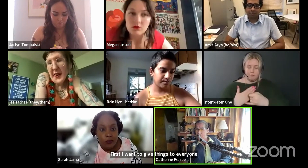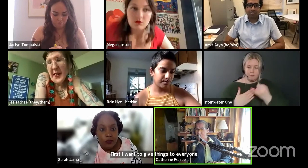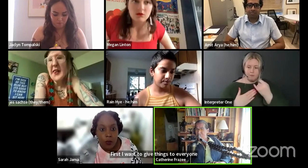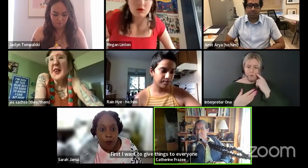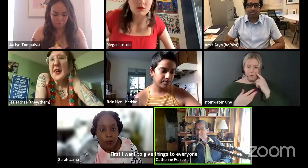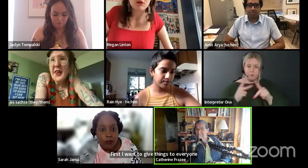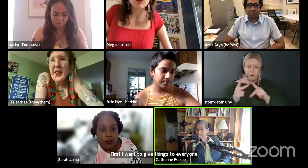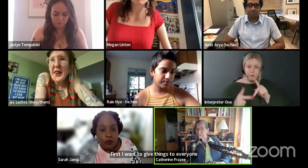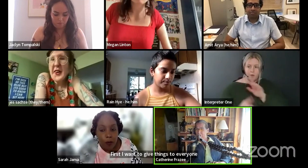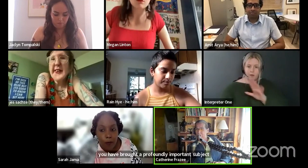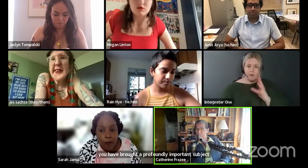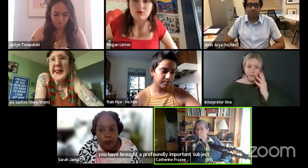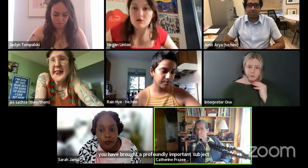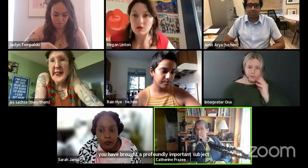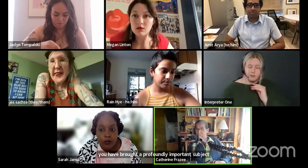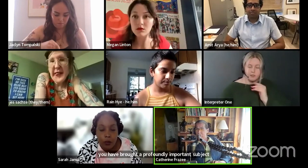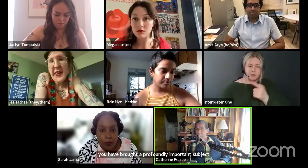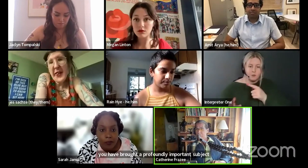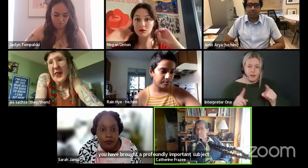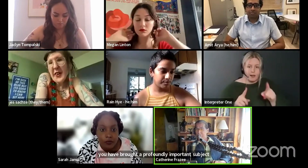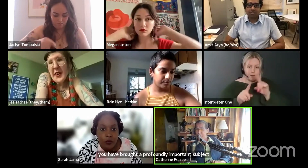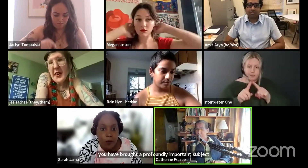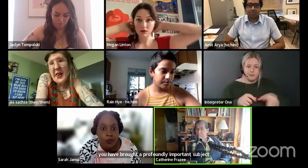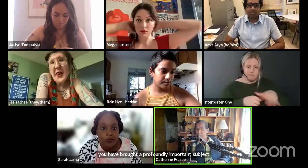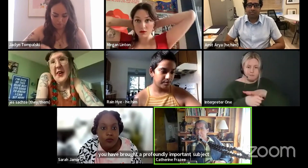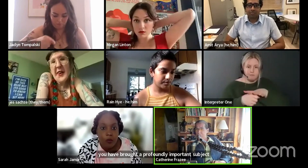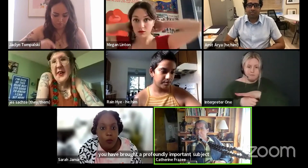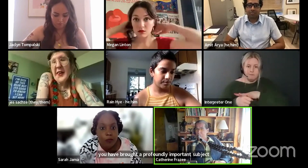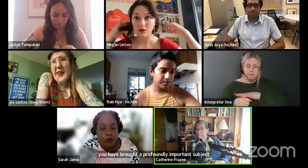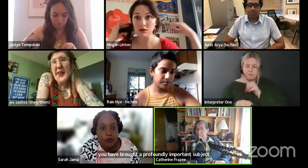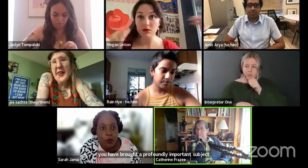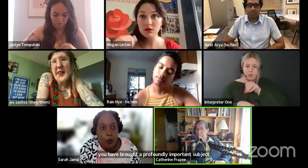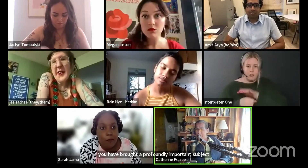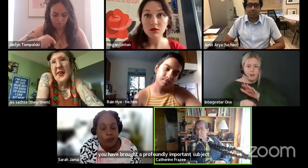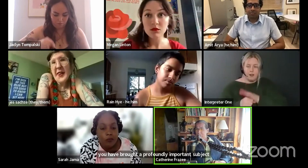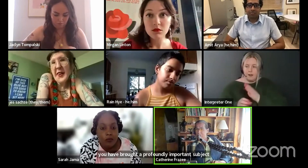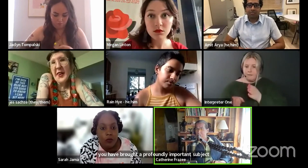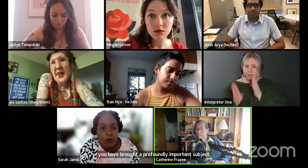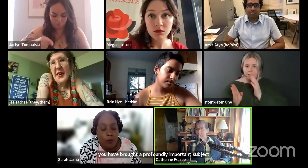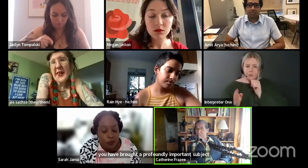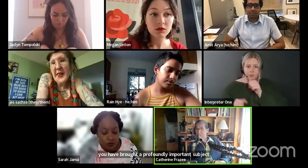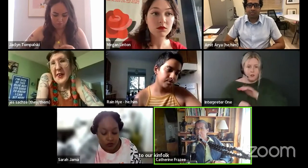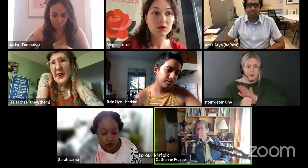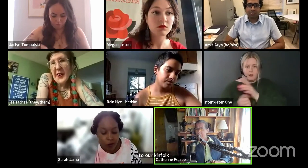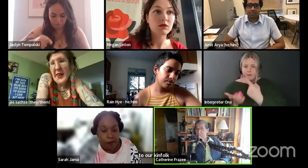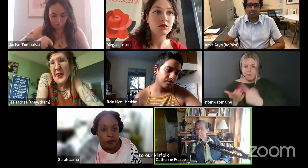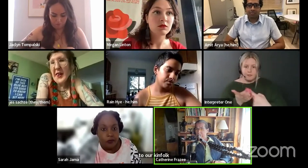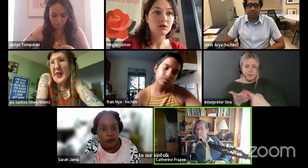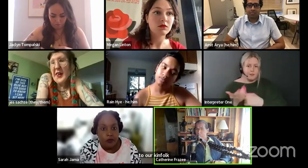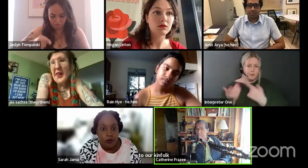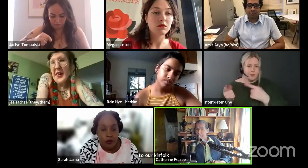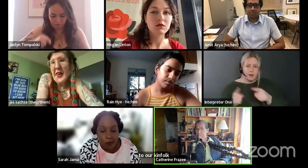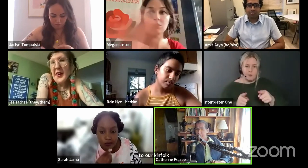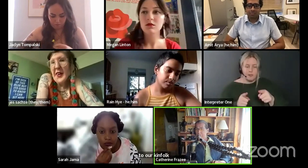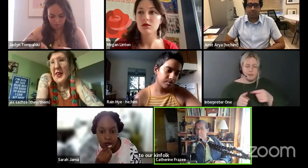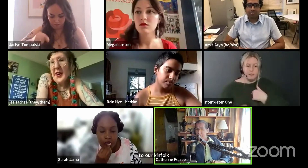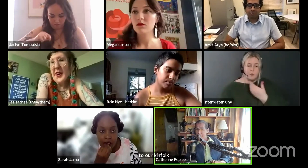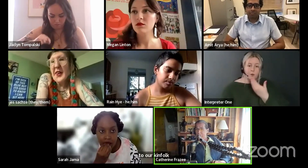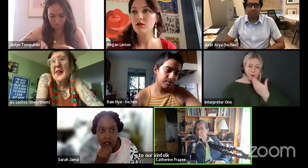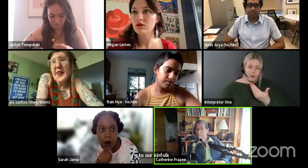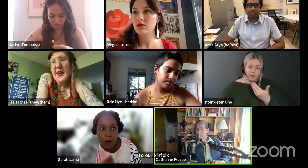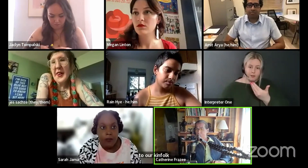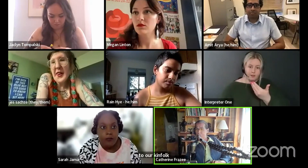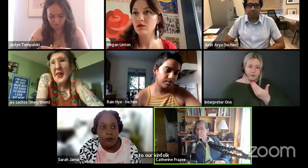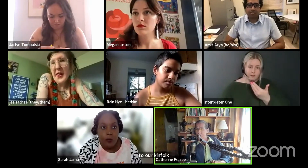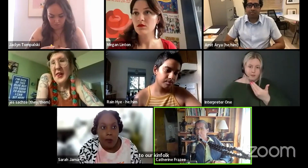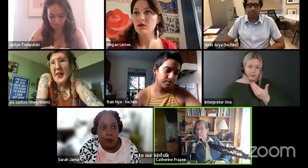in places where there isn't enough attention paid. And I thank you for that,